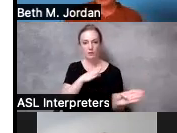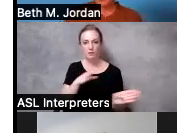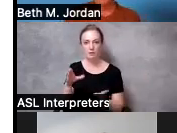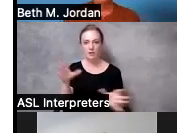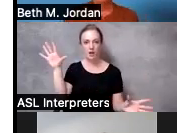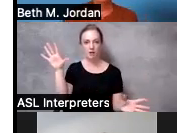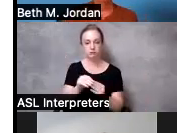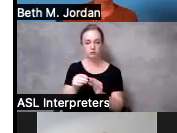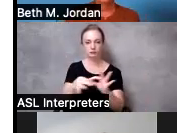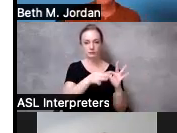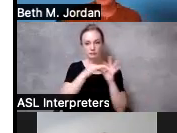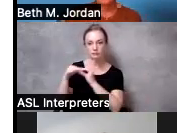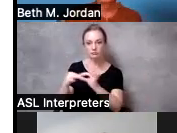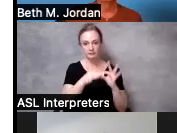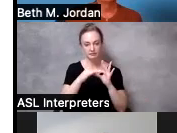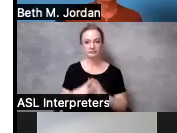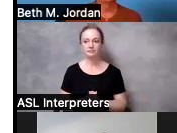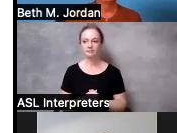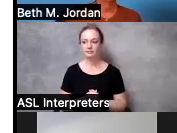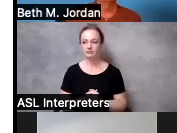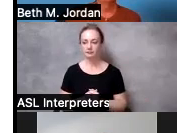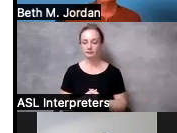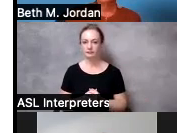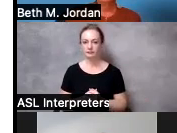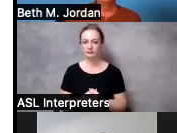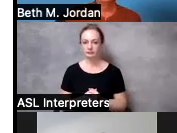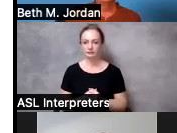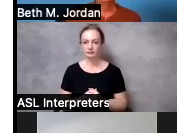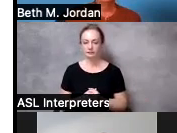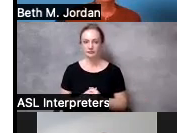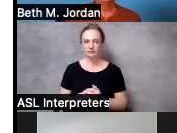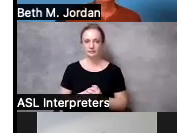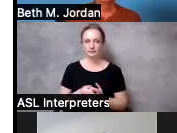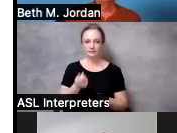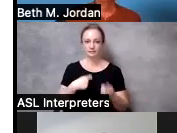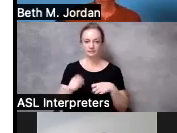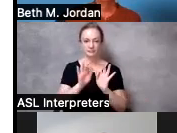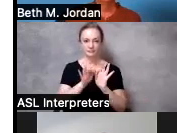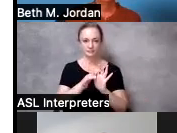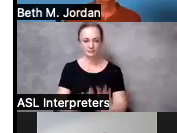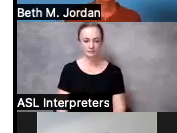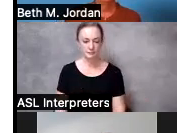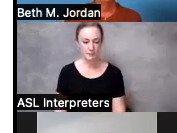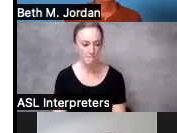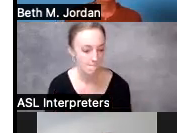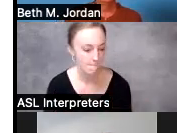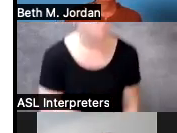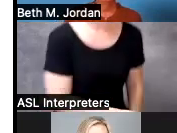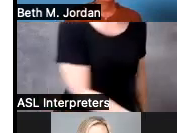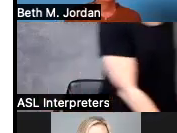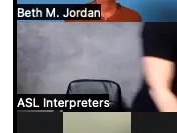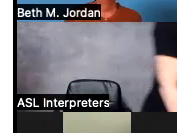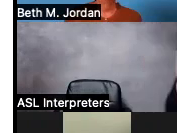adopted by all major child-serving systems. I'll turn it over to Tina to talk about some of the